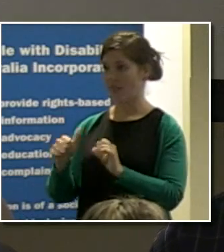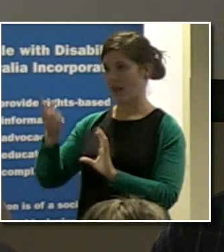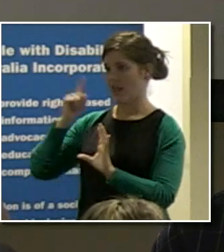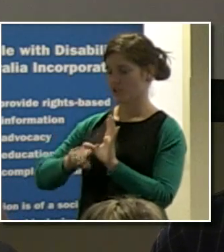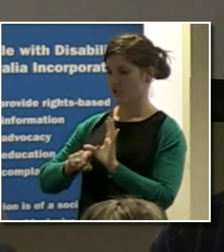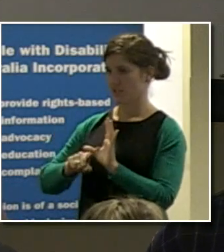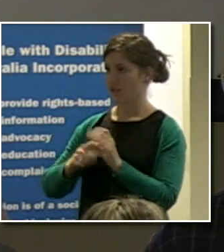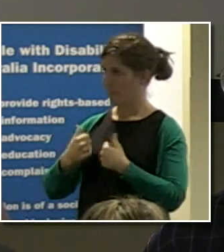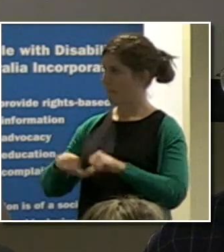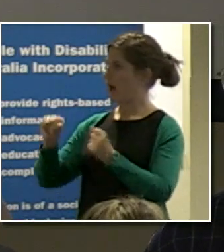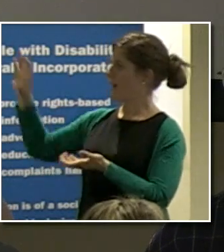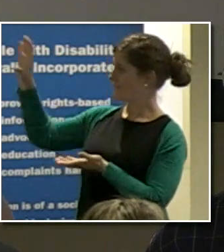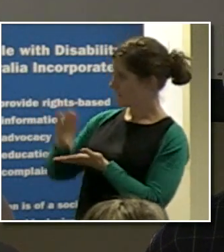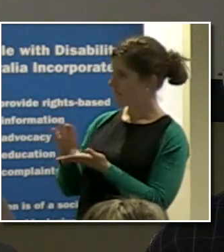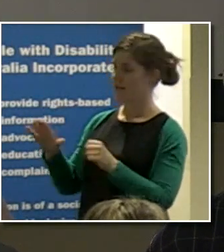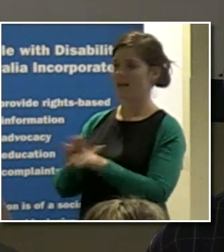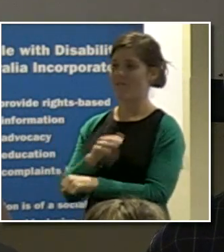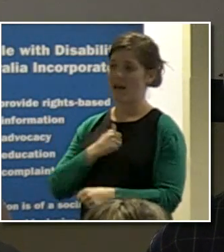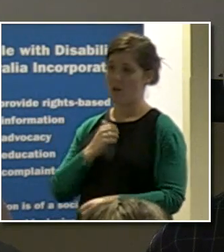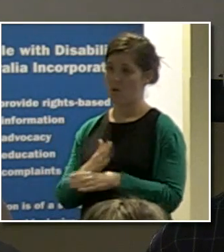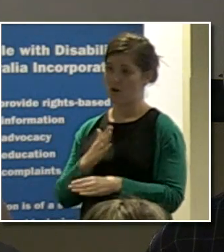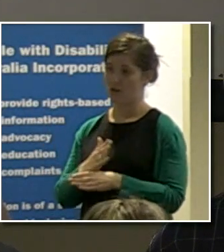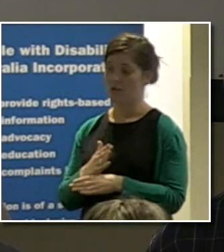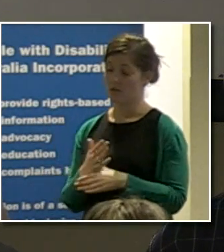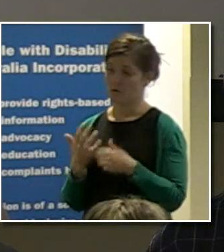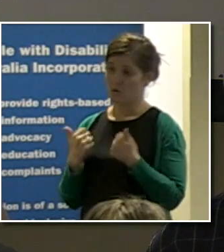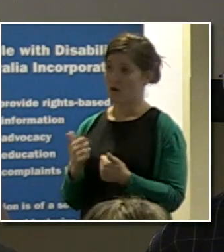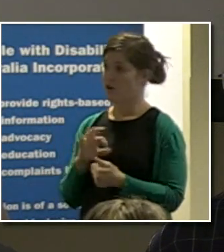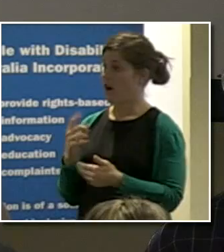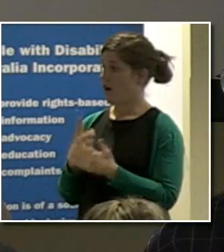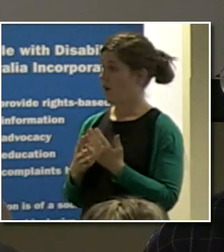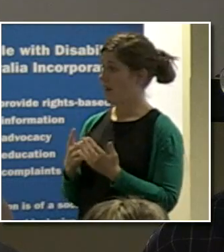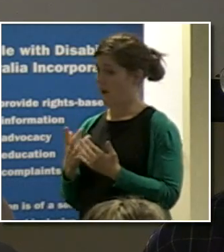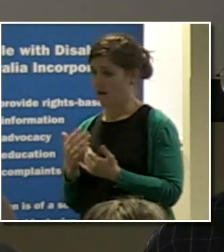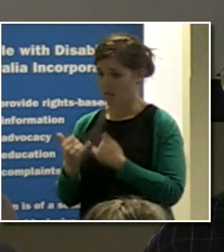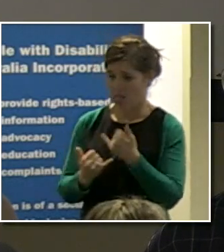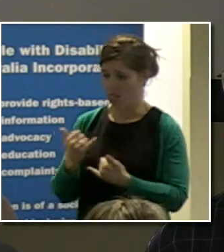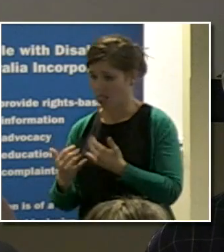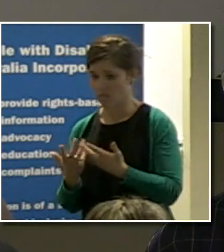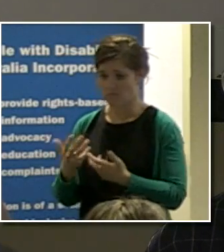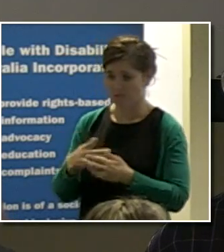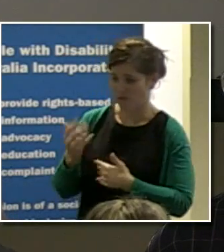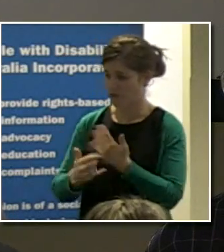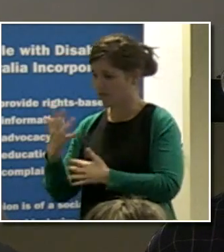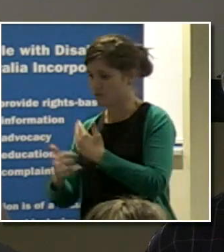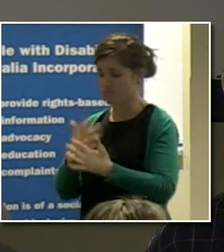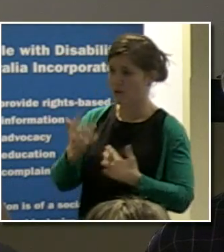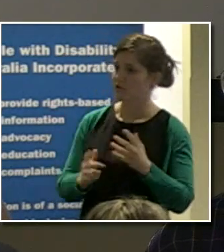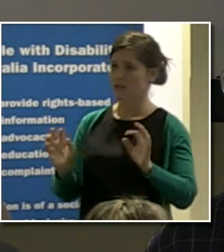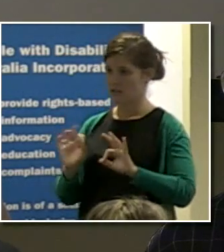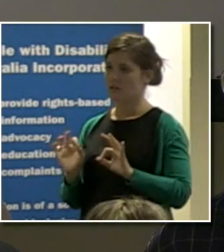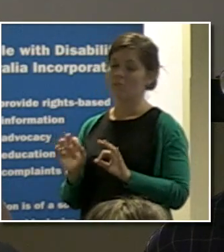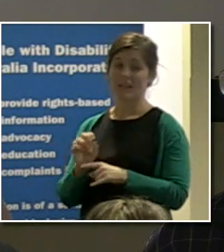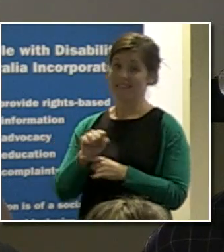actually getting funding for the stuff that we actually do, and not just surviving from project to project. So yes, we have to get